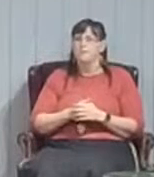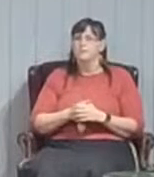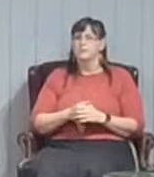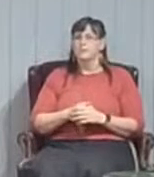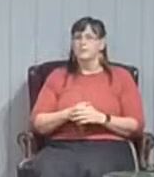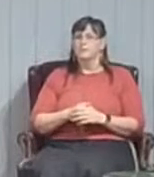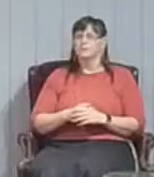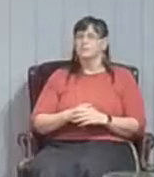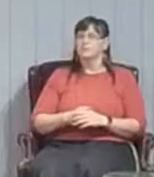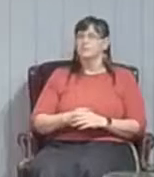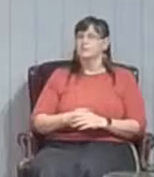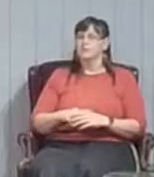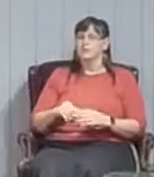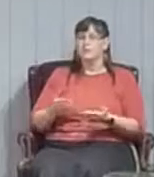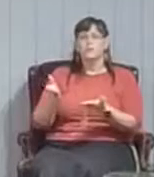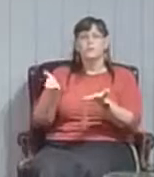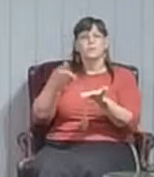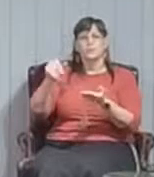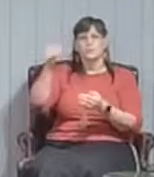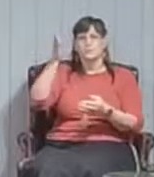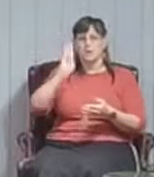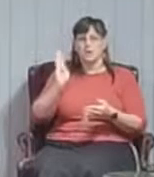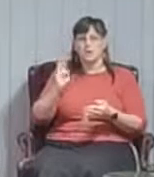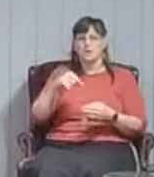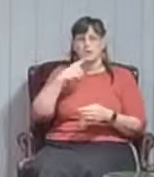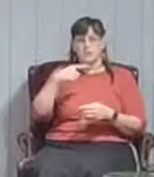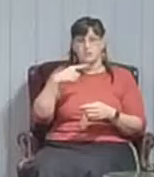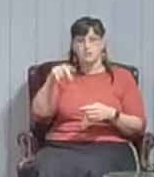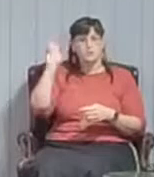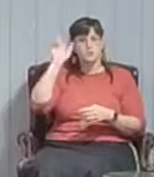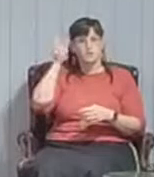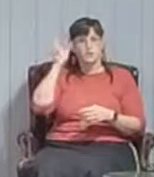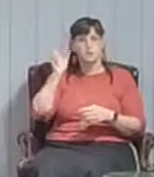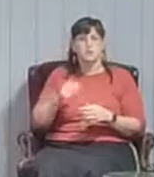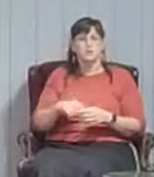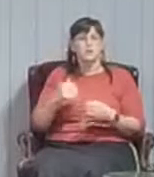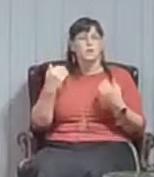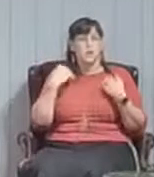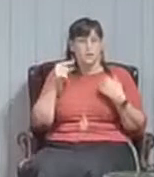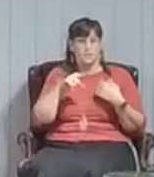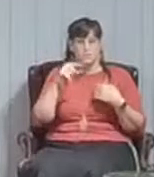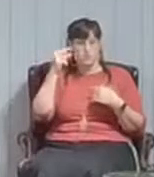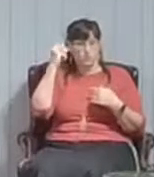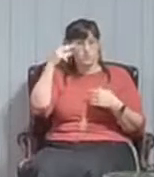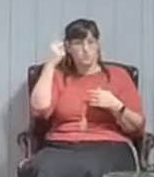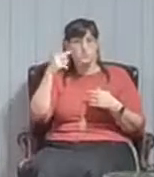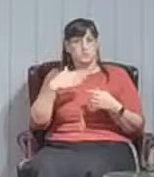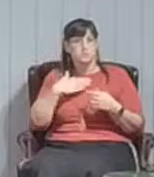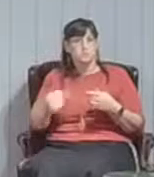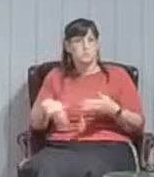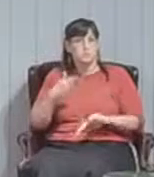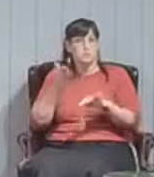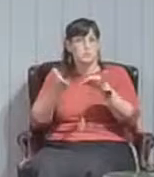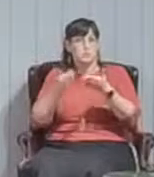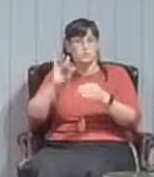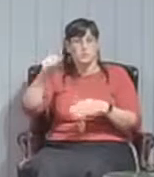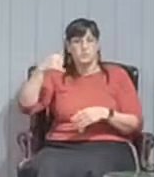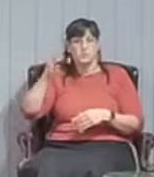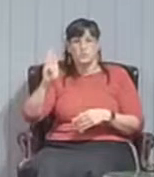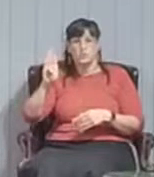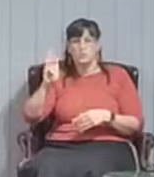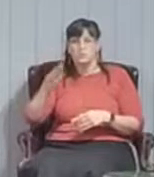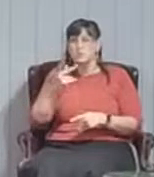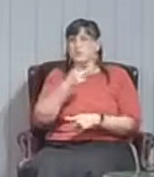some. Here's God, and he says to Satan, have you considered my servant Job? He's